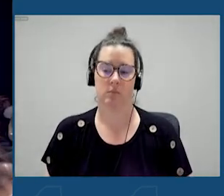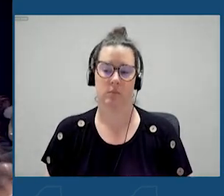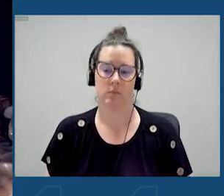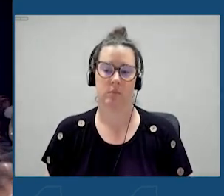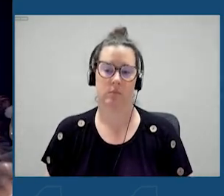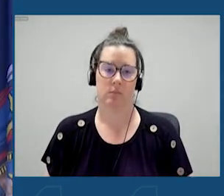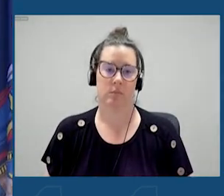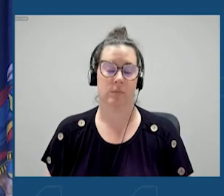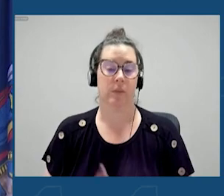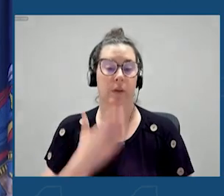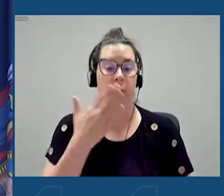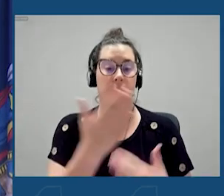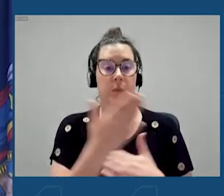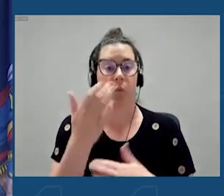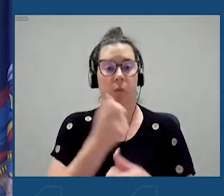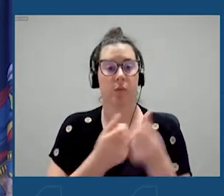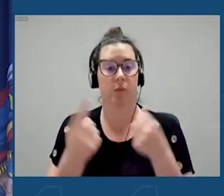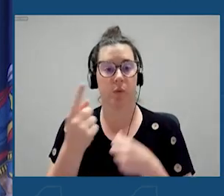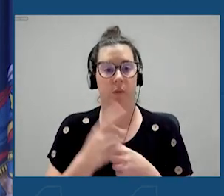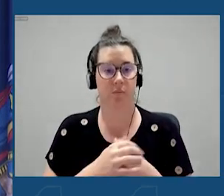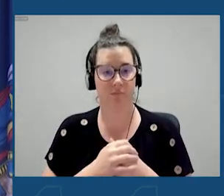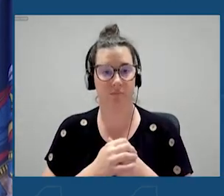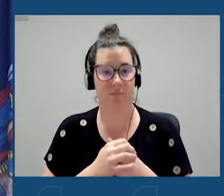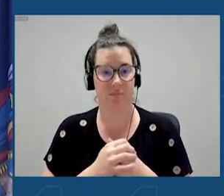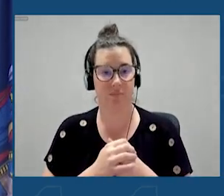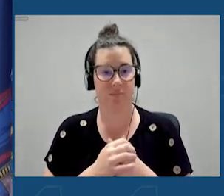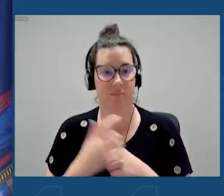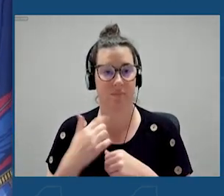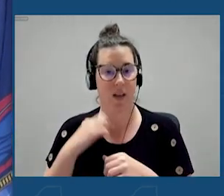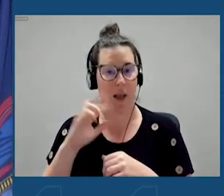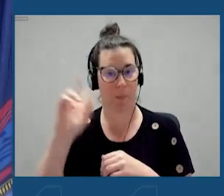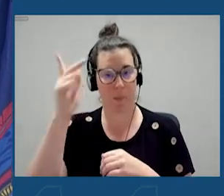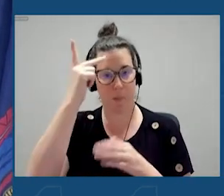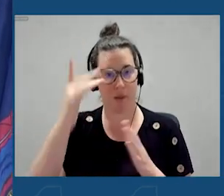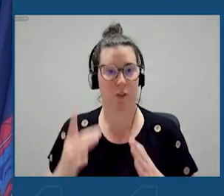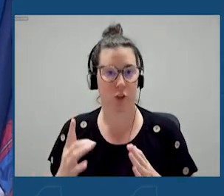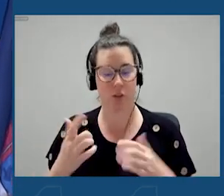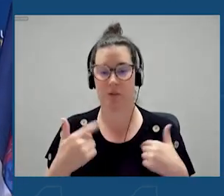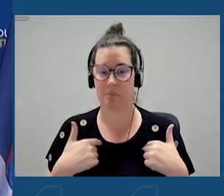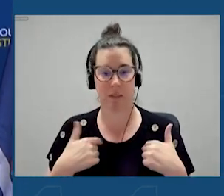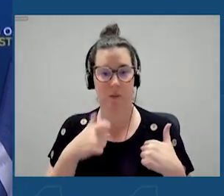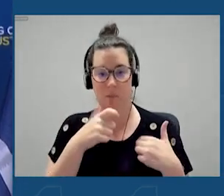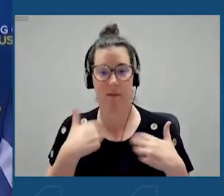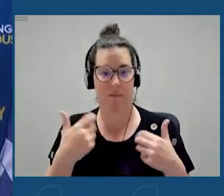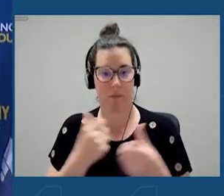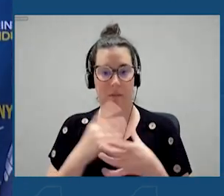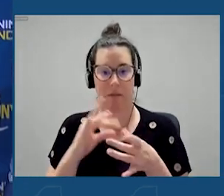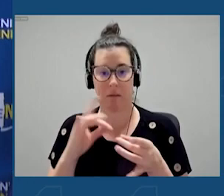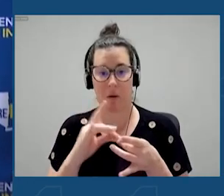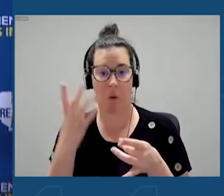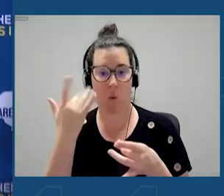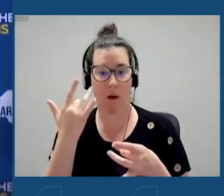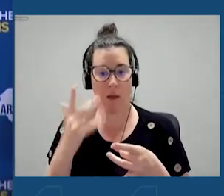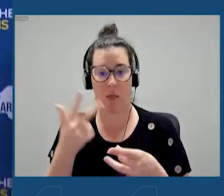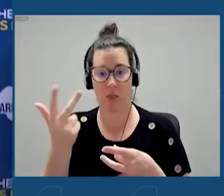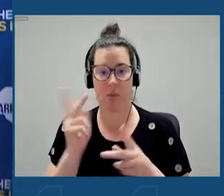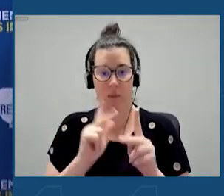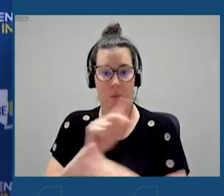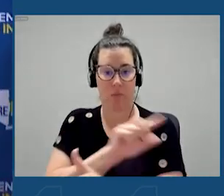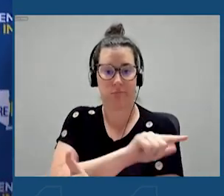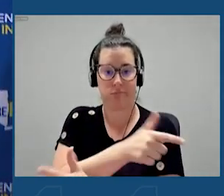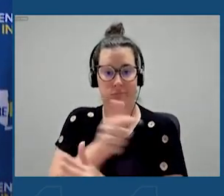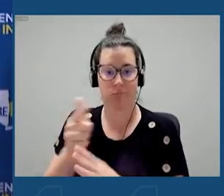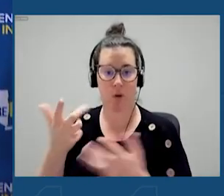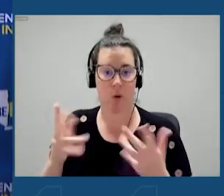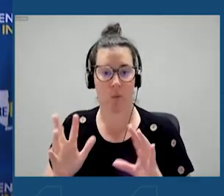Good morning, everyone. So I'm a politician, and I've run out of things to say because the three people who spoke already pretty much